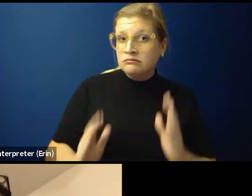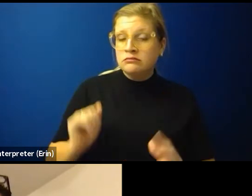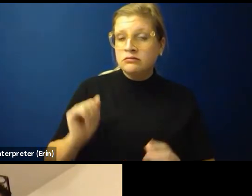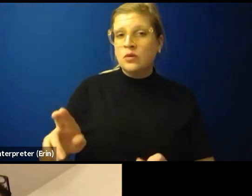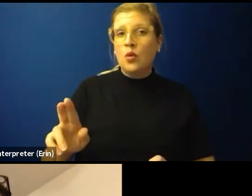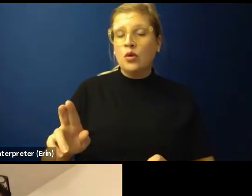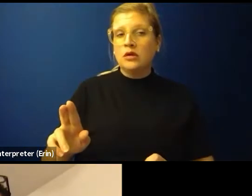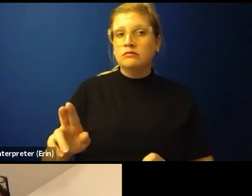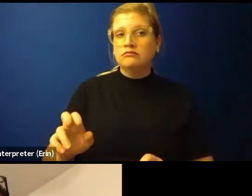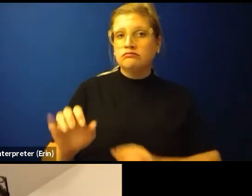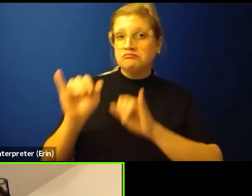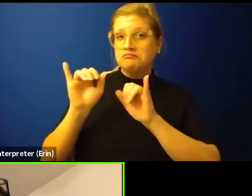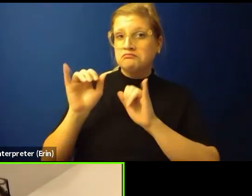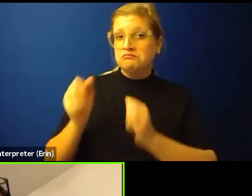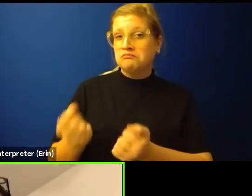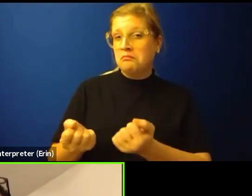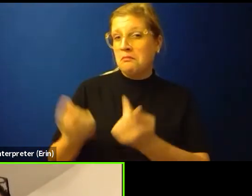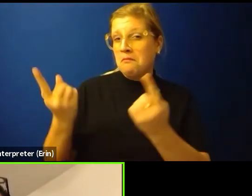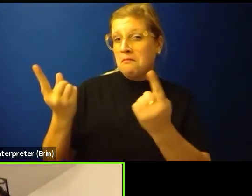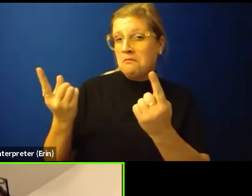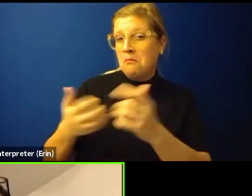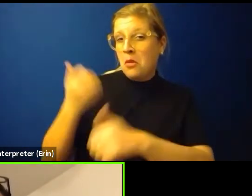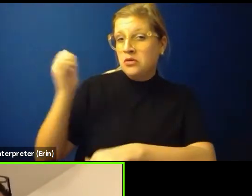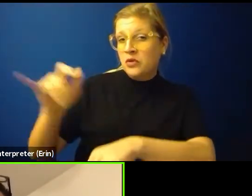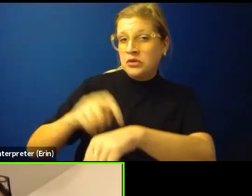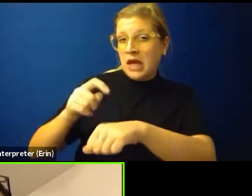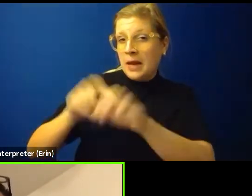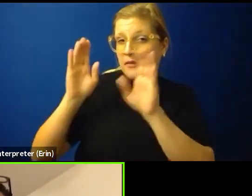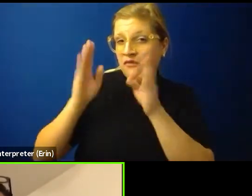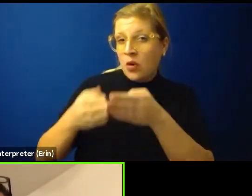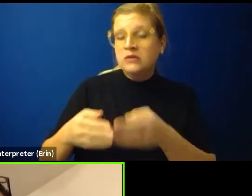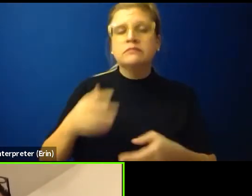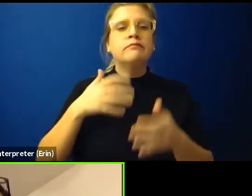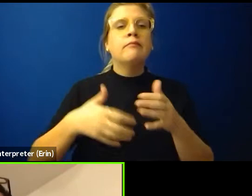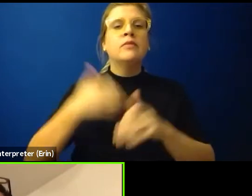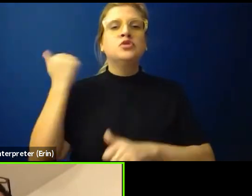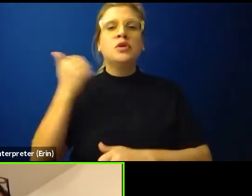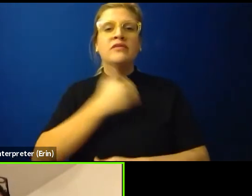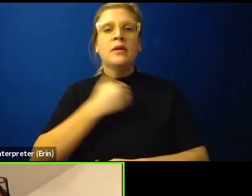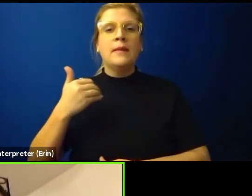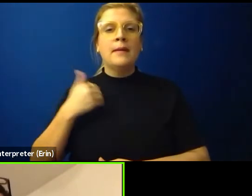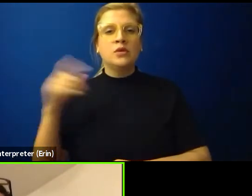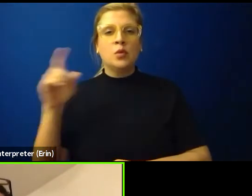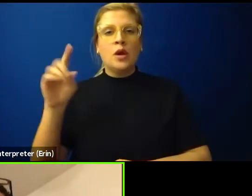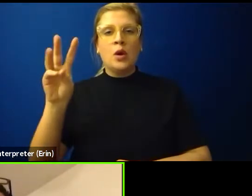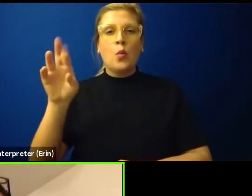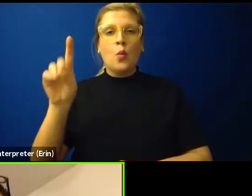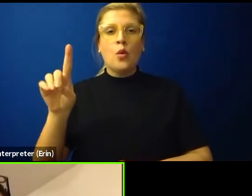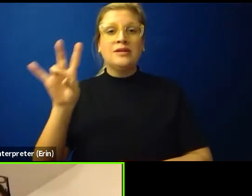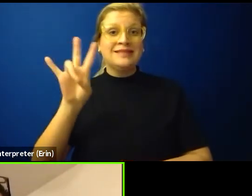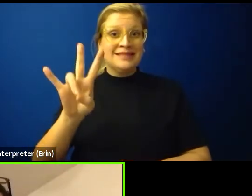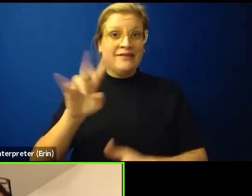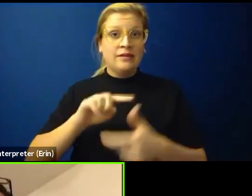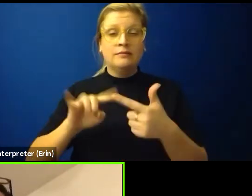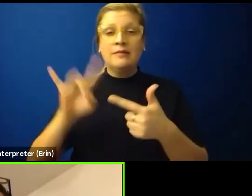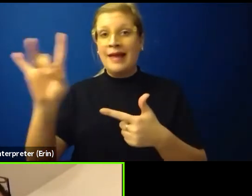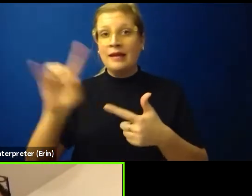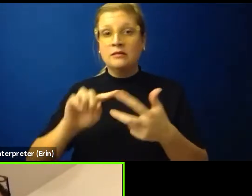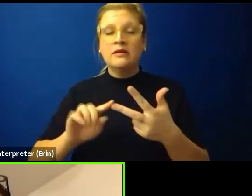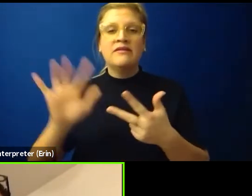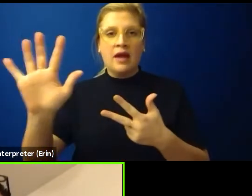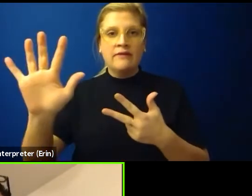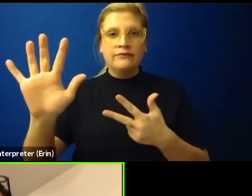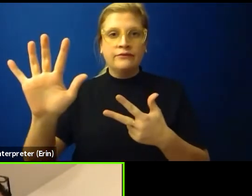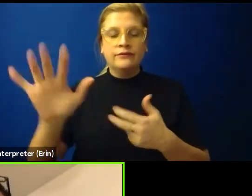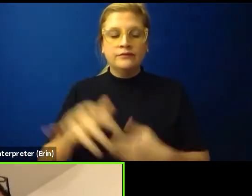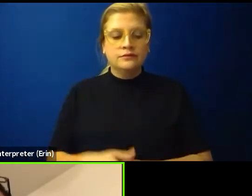time? Yes. So the majority of our members actually fall within Ward 7, 8, and 5. And so